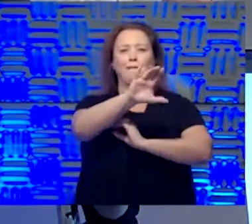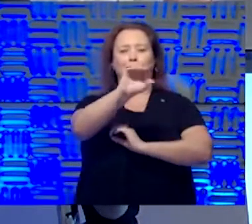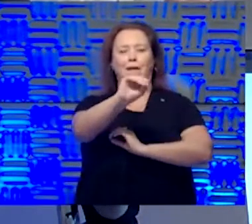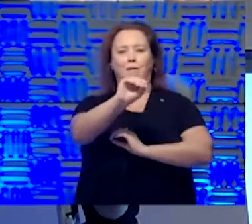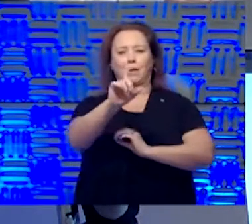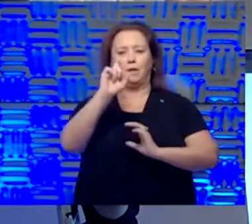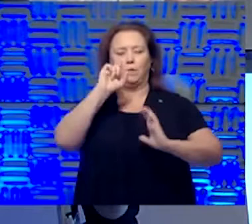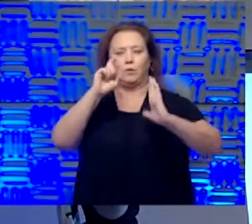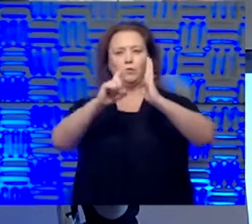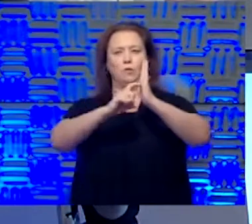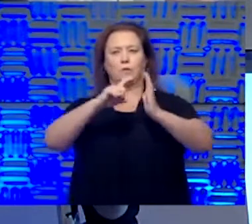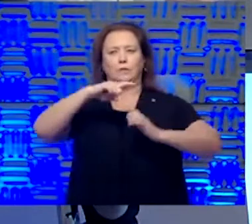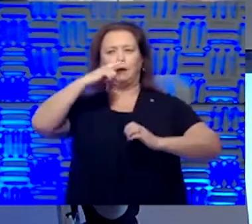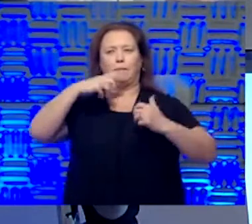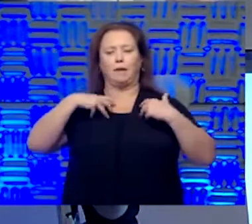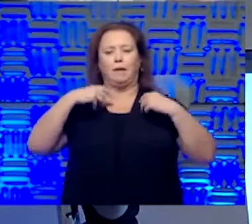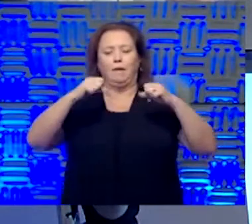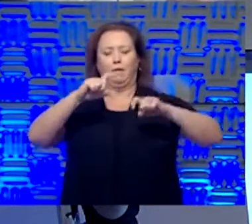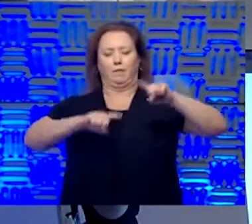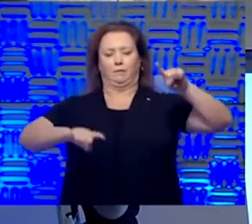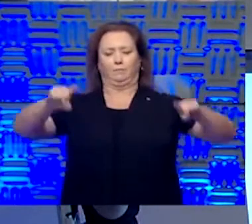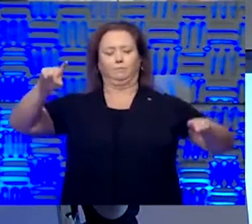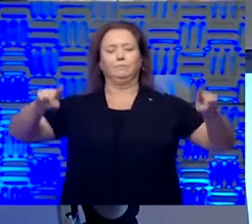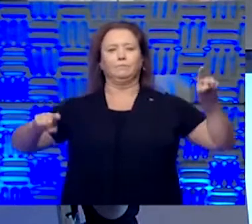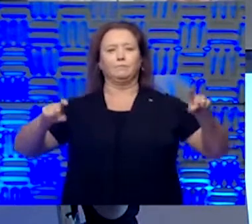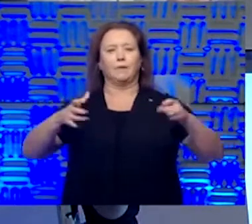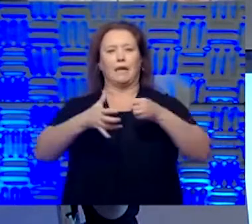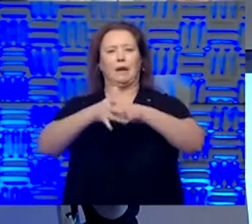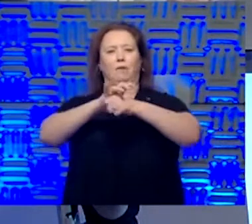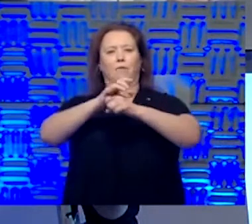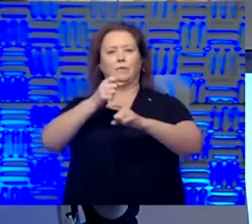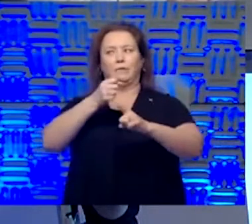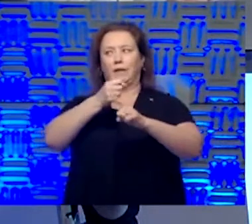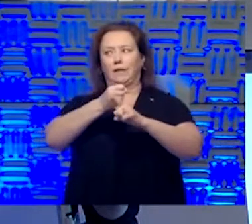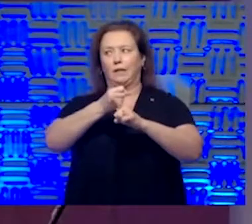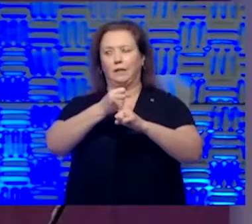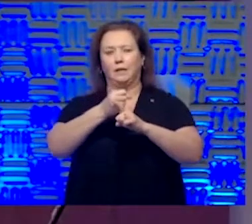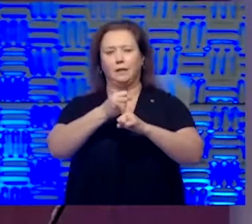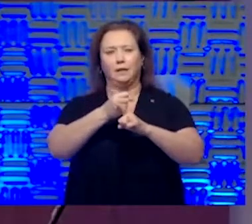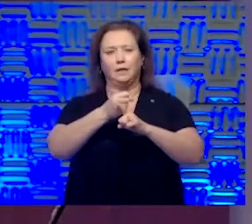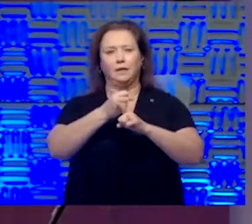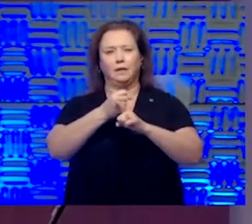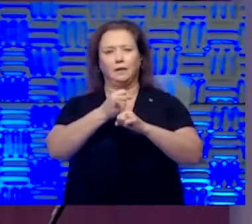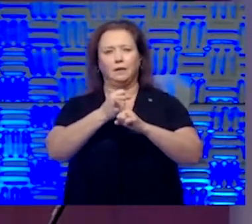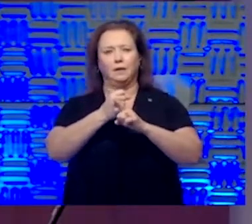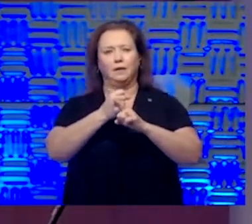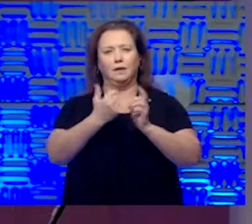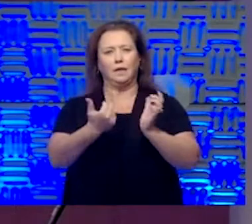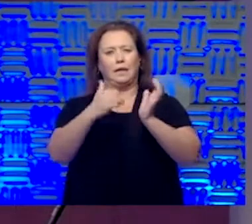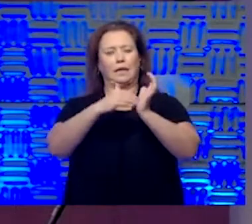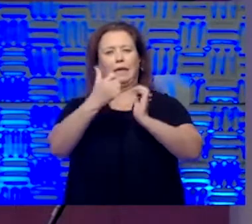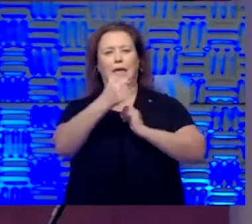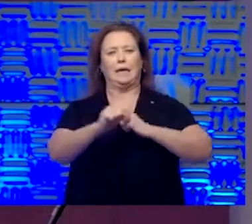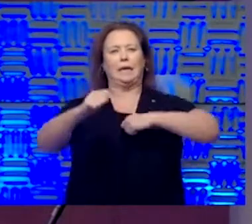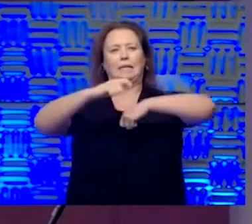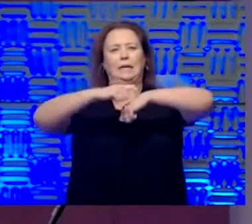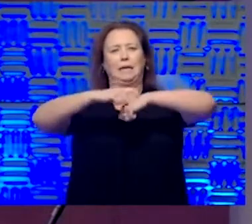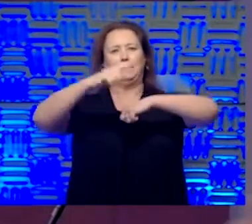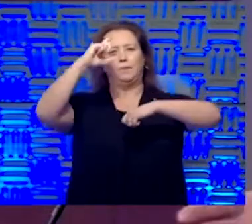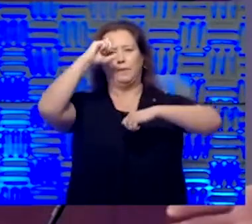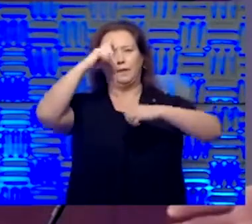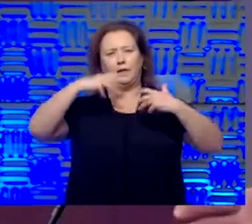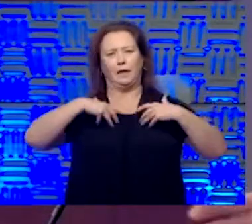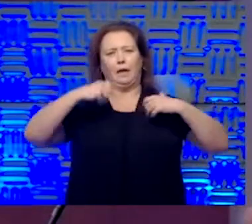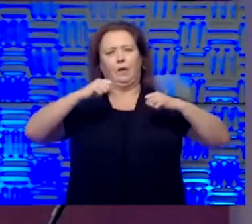what you're seeing with some of these public health disparities that COVID is, again, highlighting. Okay. And again, anytime we think about